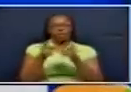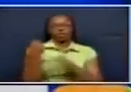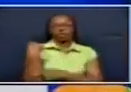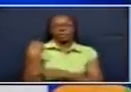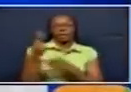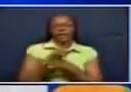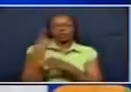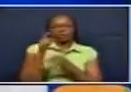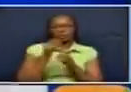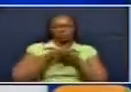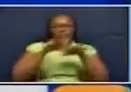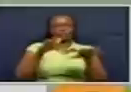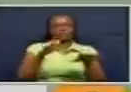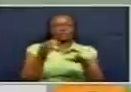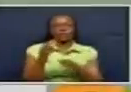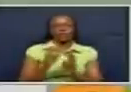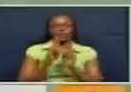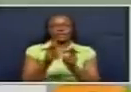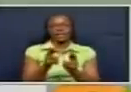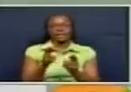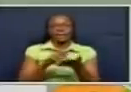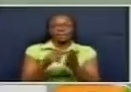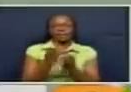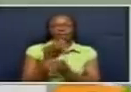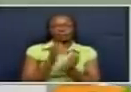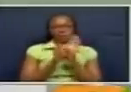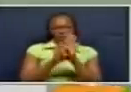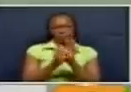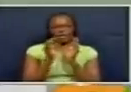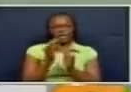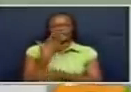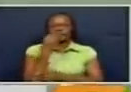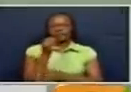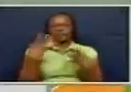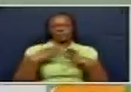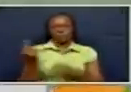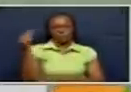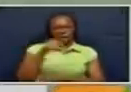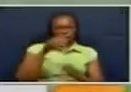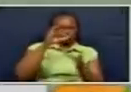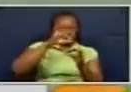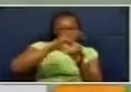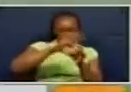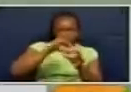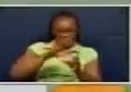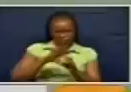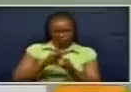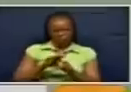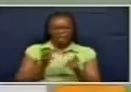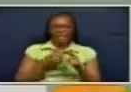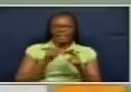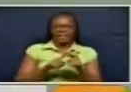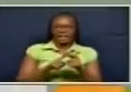results transmission. So for example, if only 500 people turned up on election day mm-hmm. in a particular polling station, then